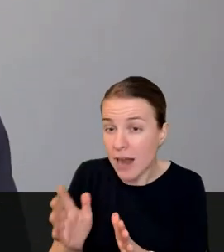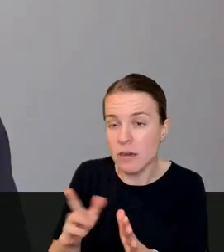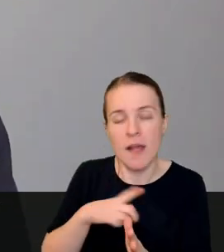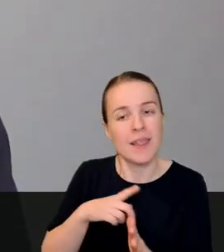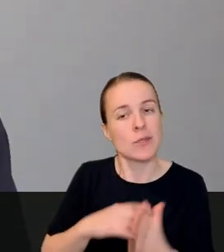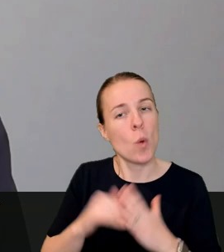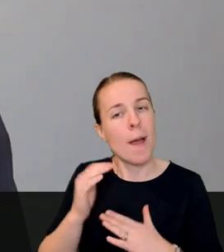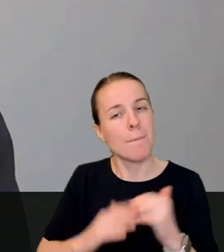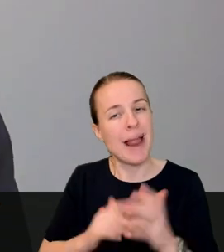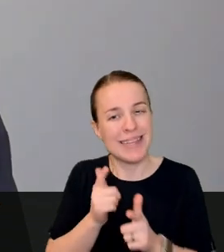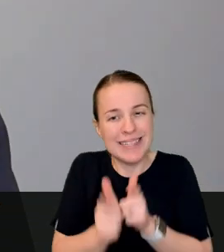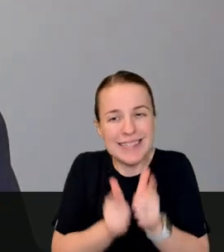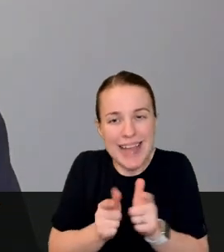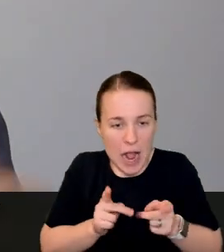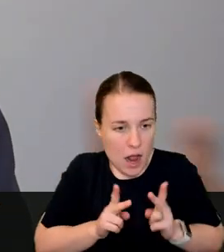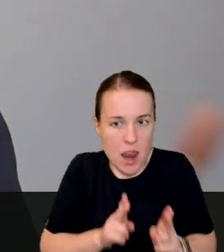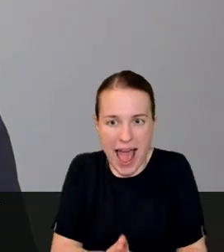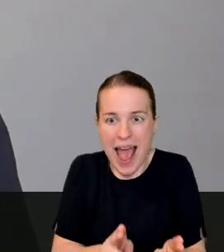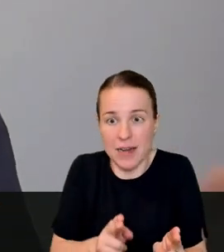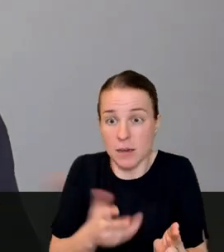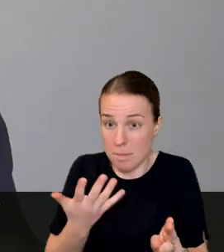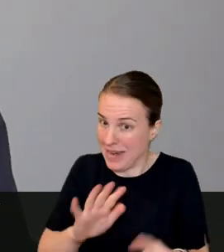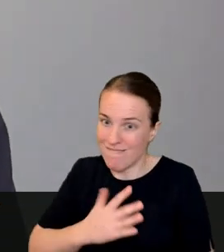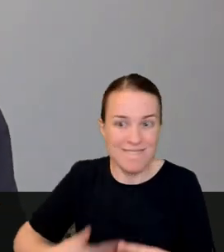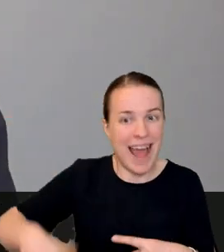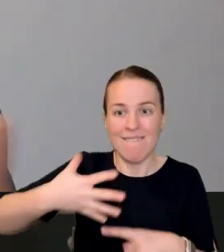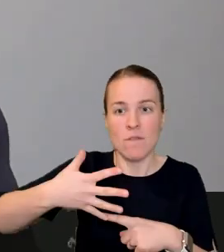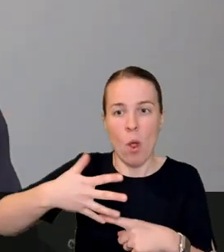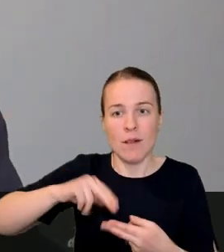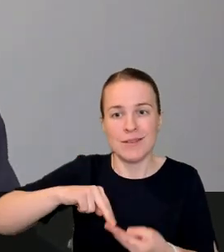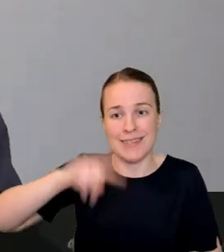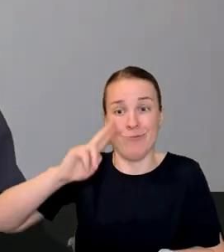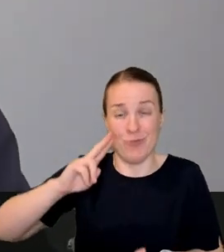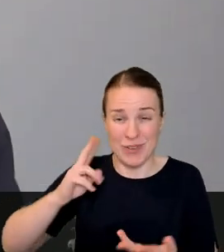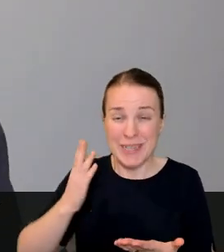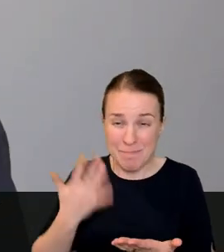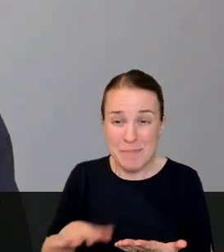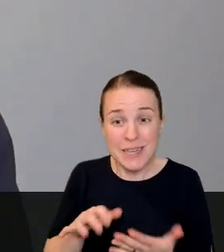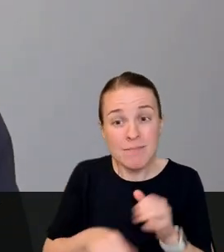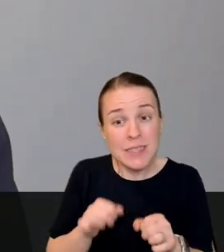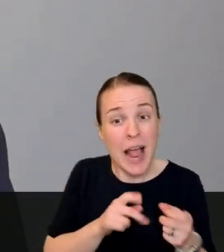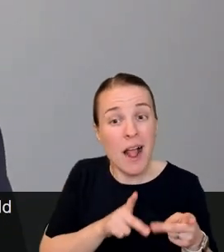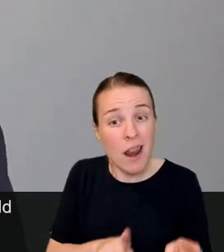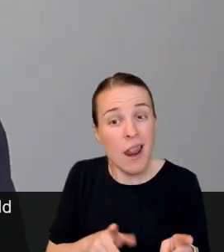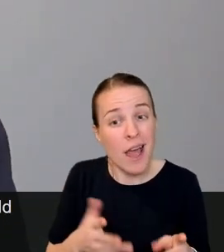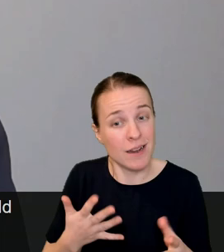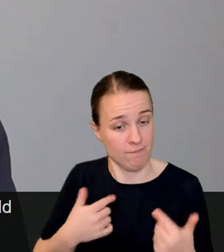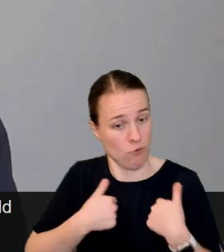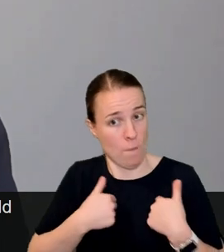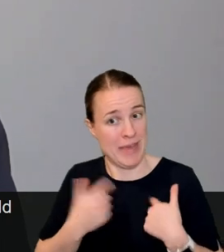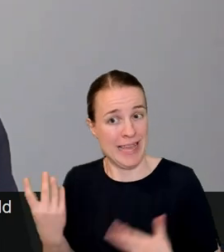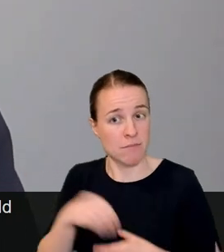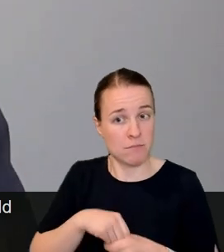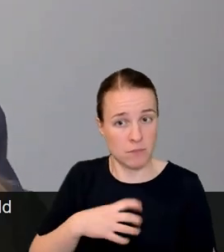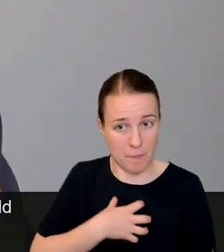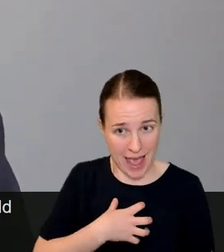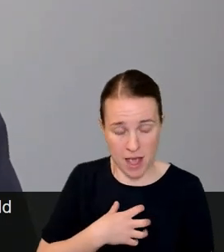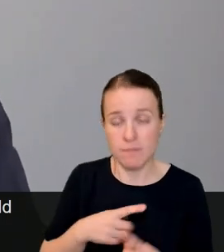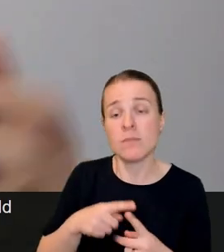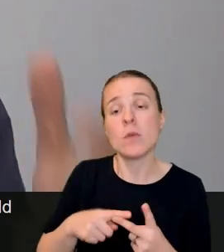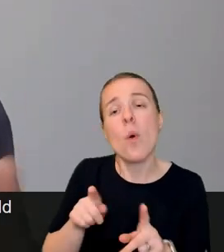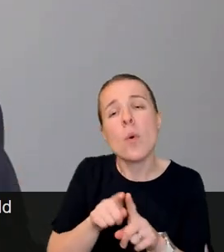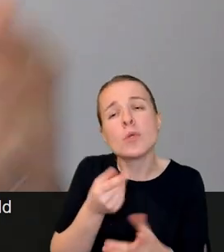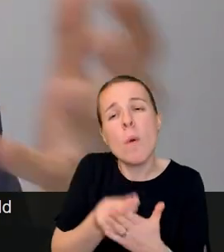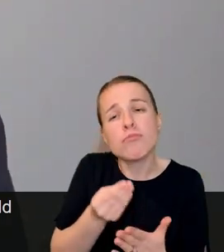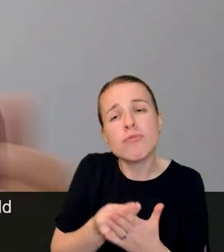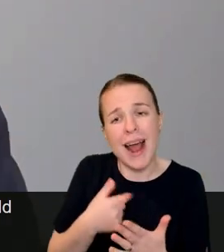increase since I've been mayor. We're widening our pavements. For the first 5 years as I was mayor, froze our fares and introduced the hopper fare